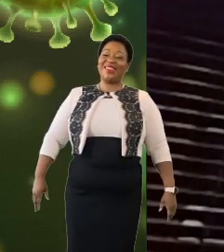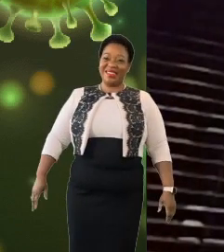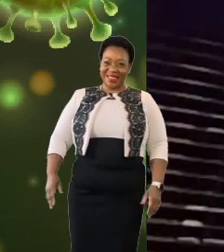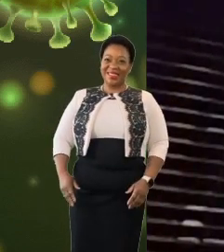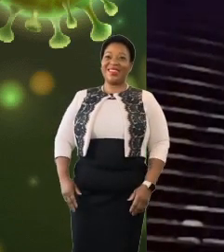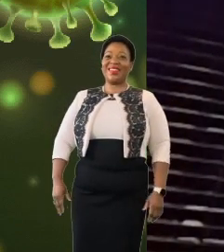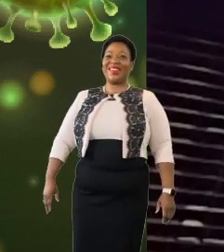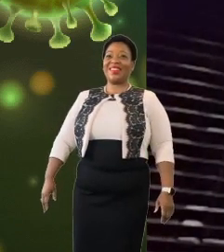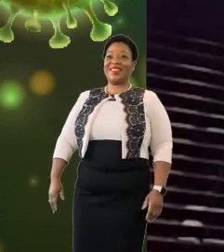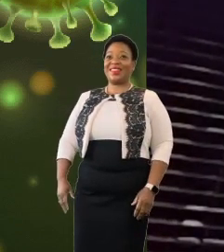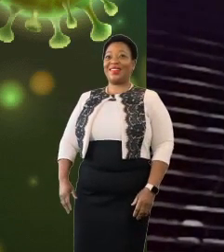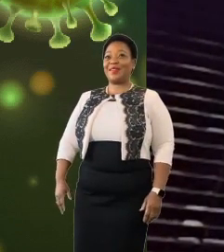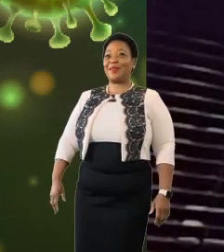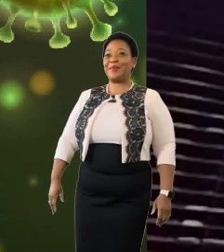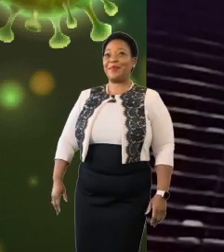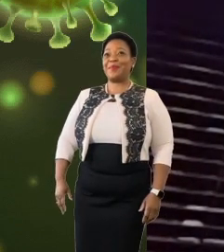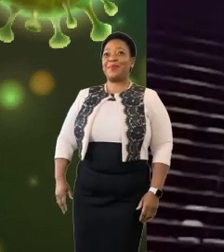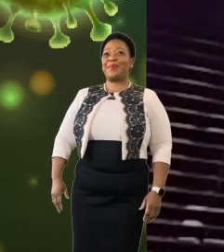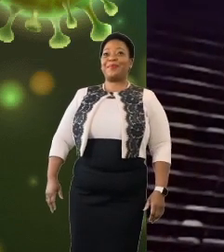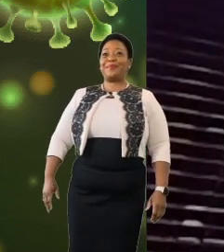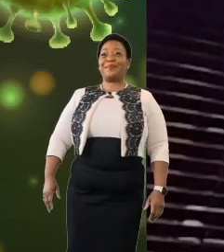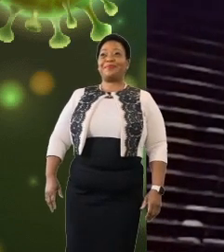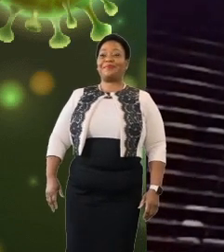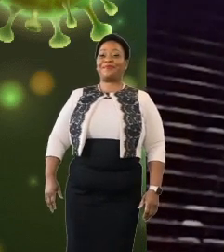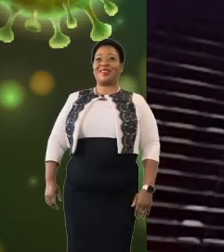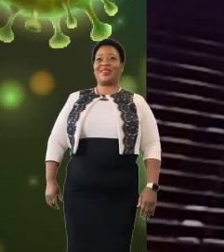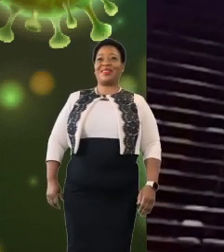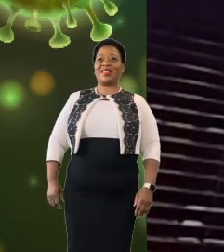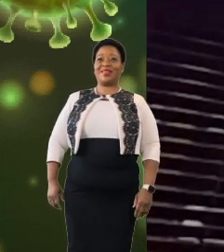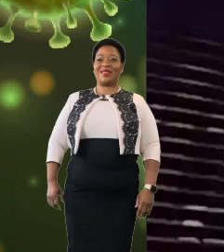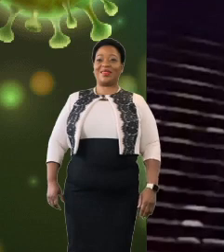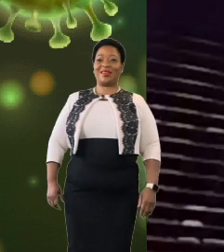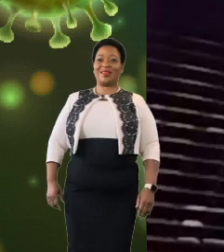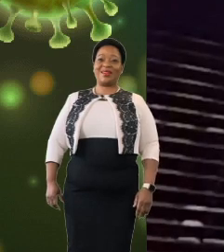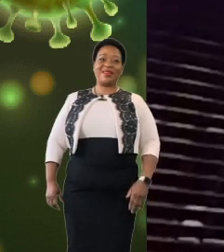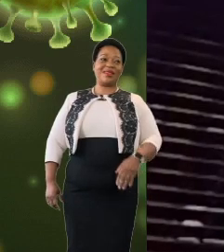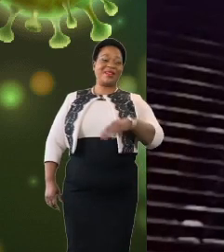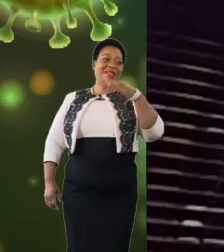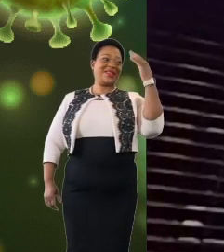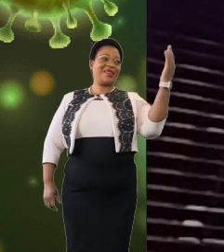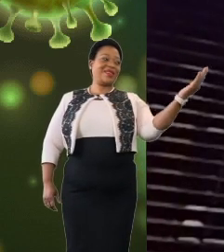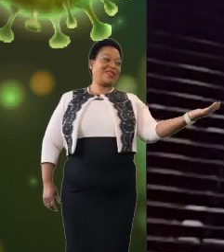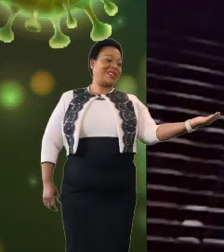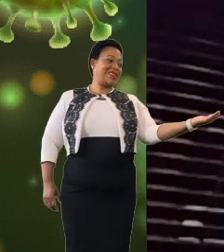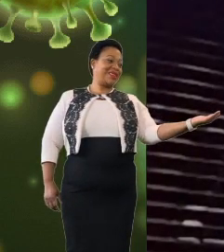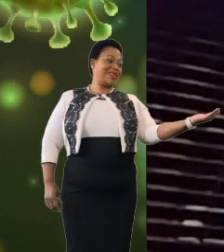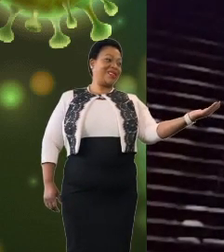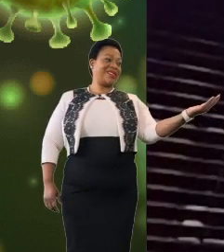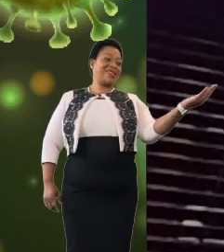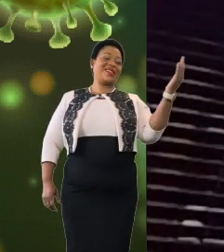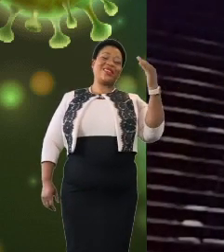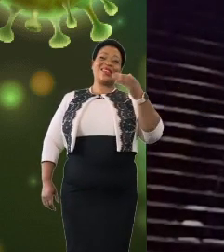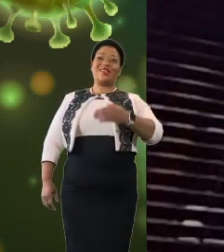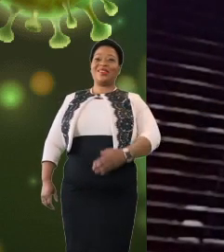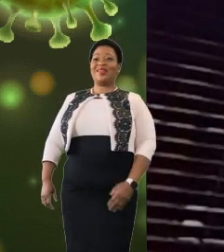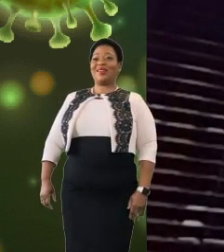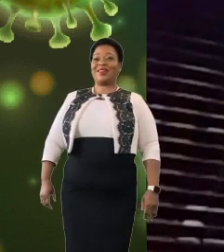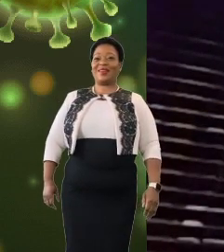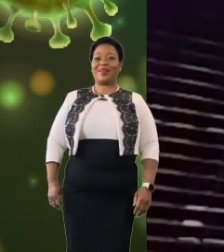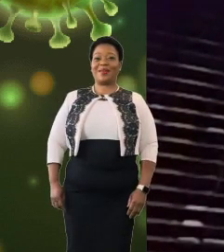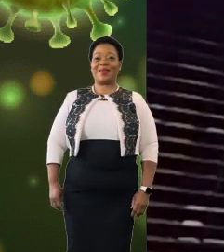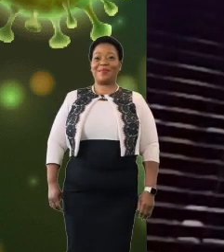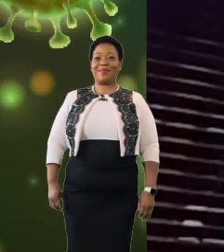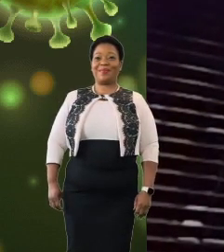are other sectors within the industry of the economy that need to be ignited, such as the